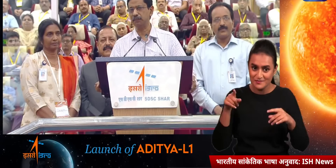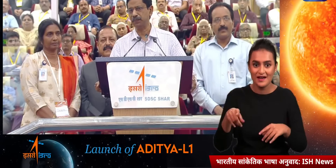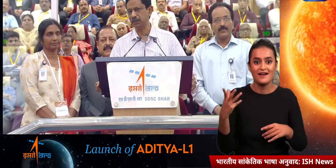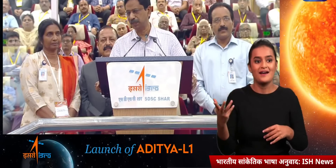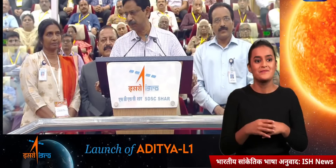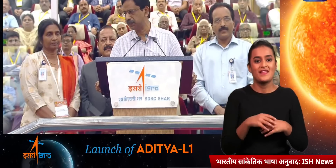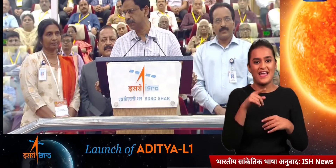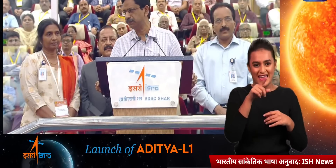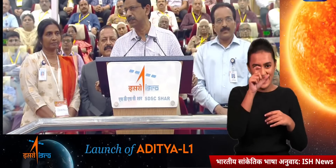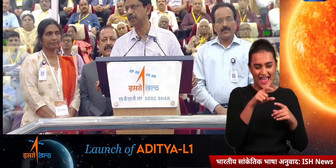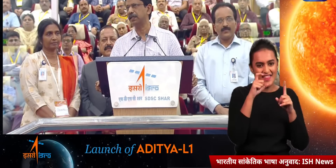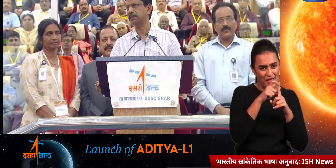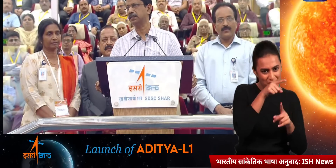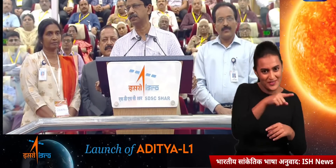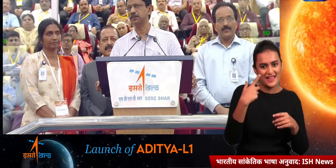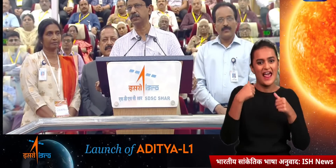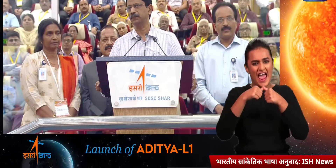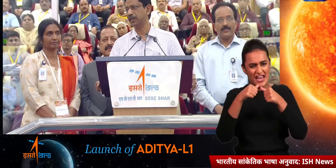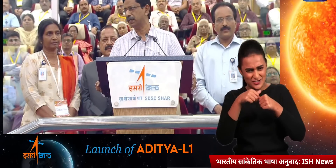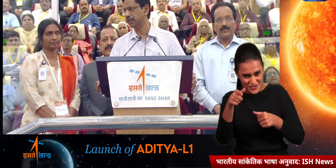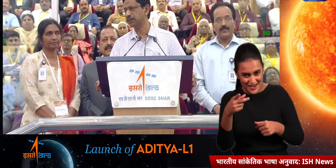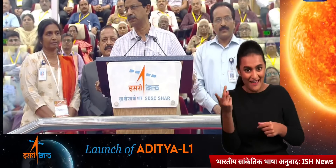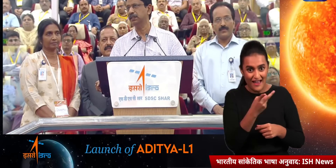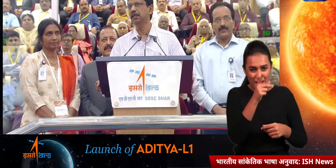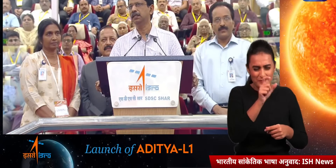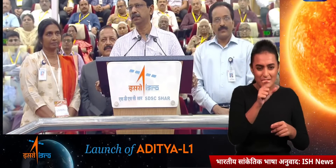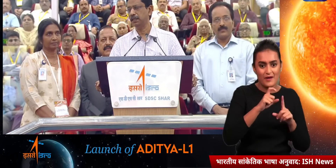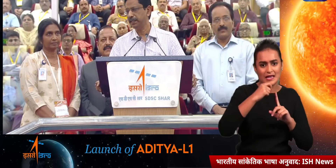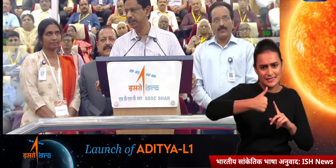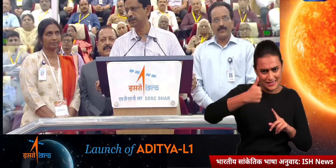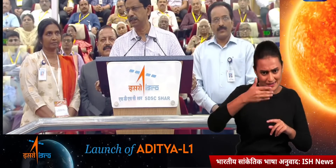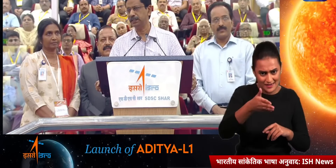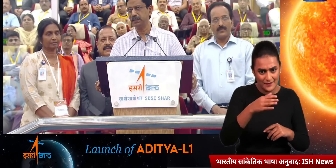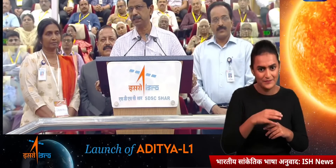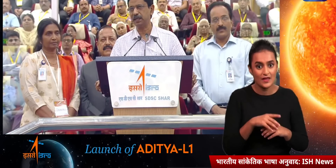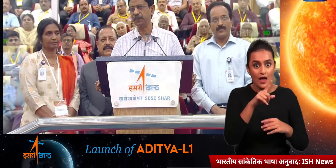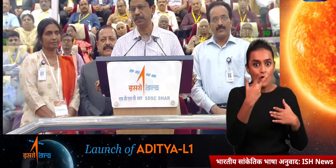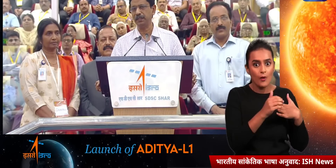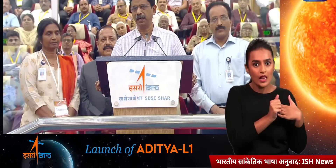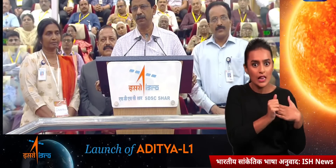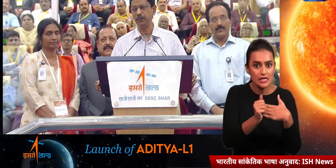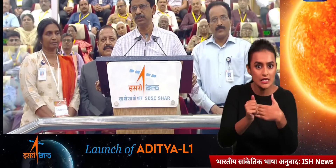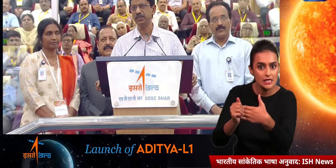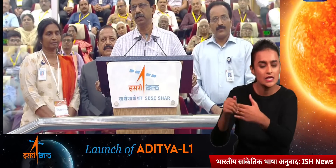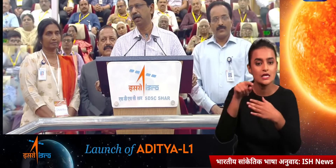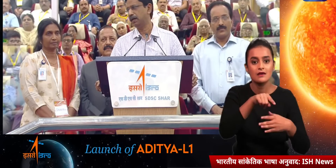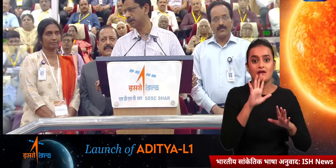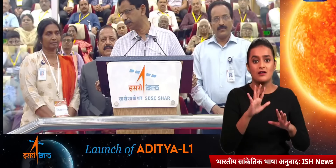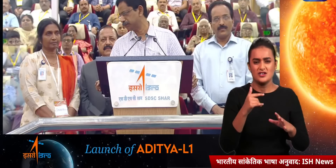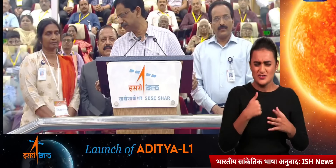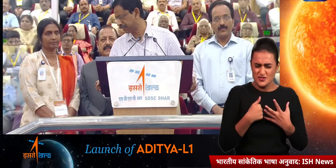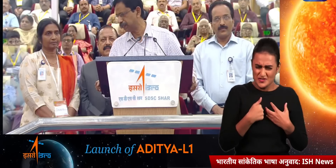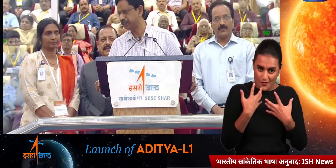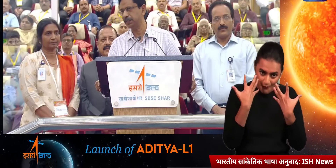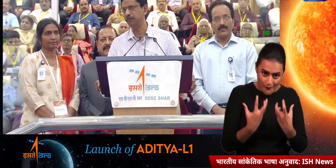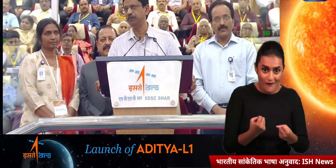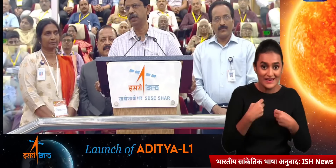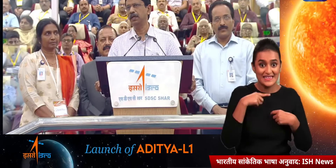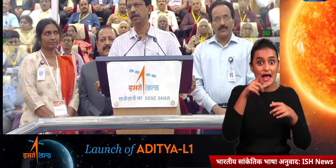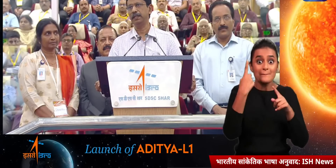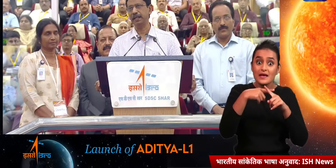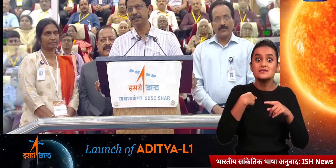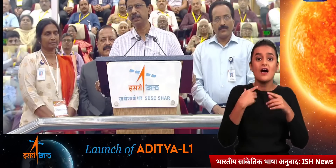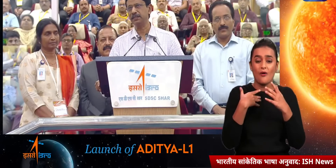as Damodaran, Vehicle Director and Associate Vehicle Director, in leading the entire campaign. I wish our satellite